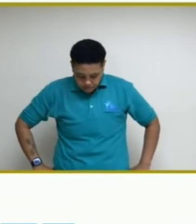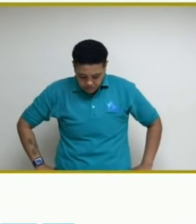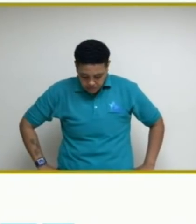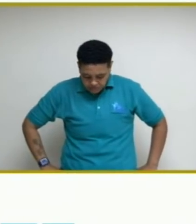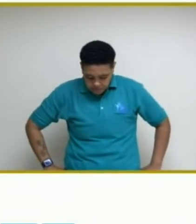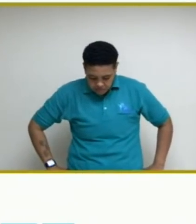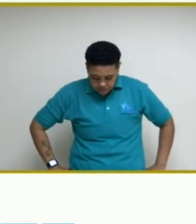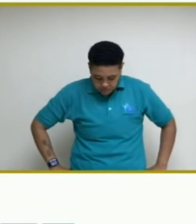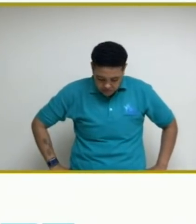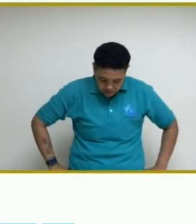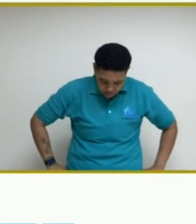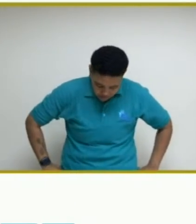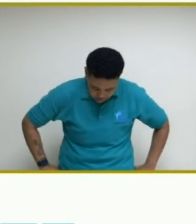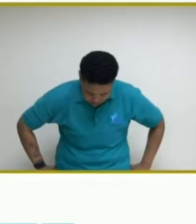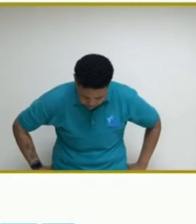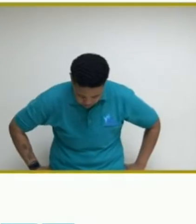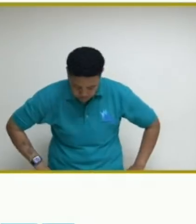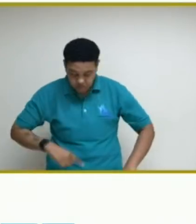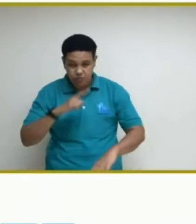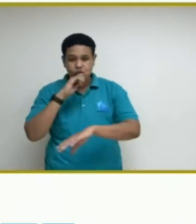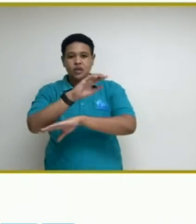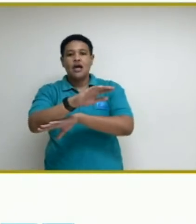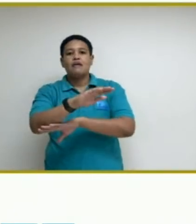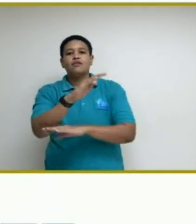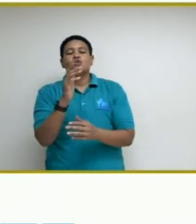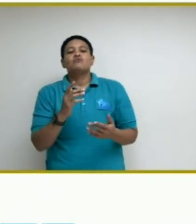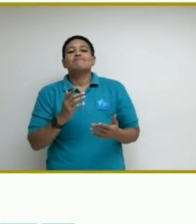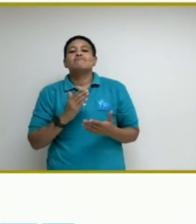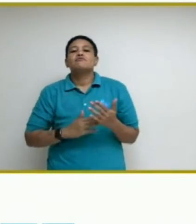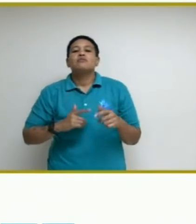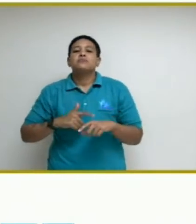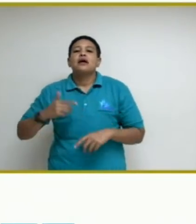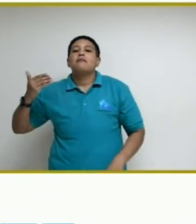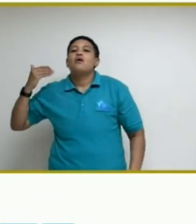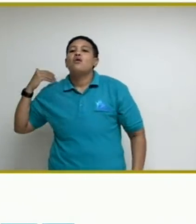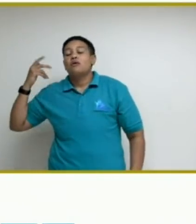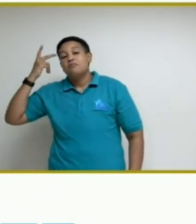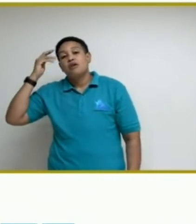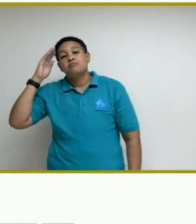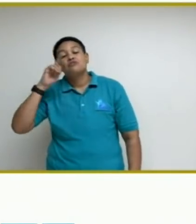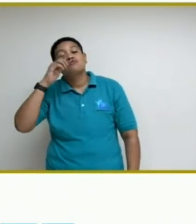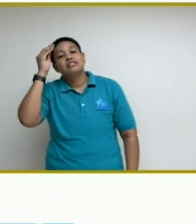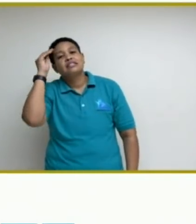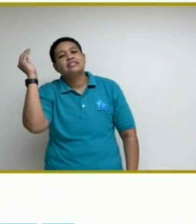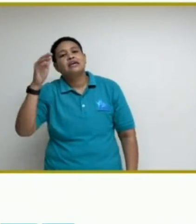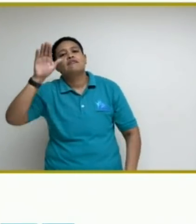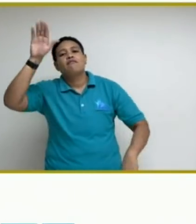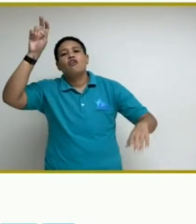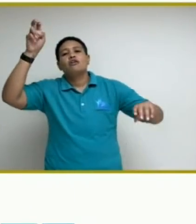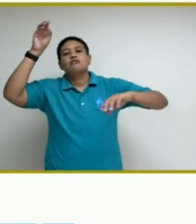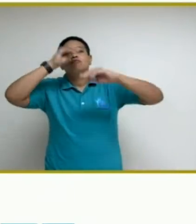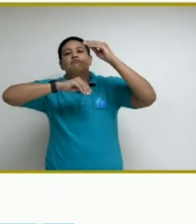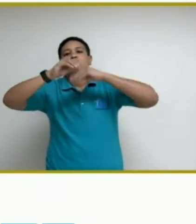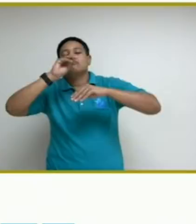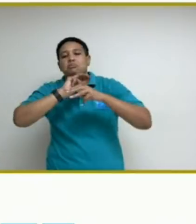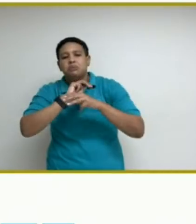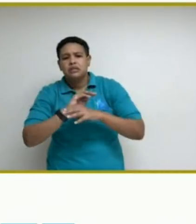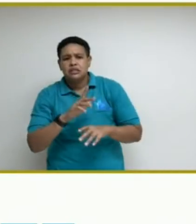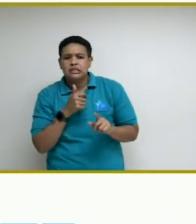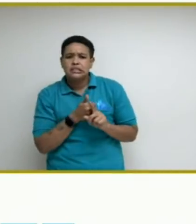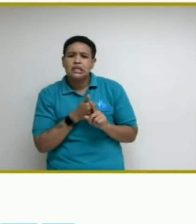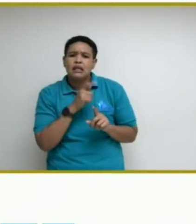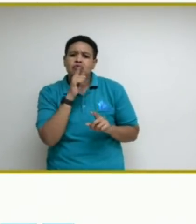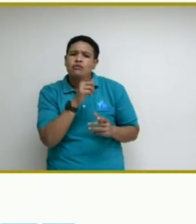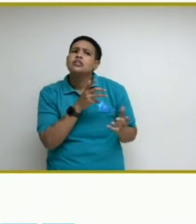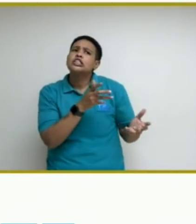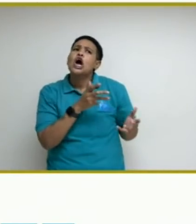Good afternoon. Some time ago, the Prime Minister had said the Foreign Affairs Minister was in